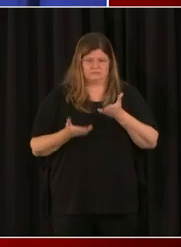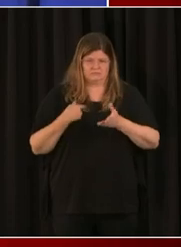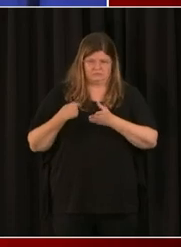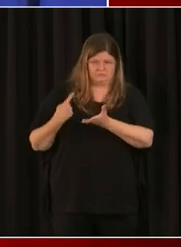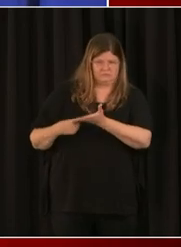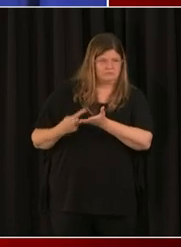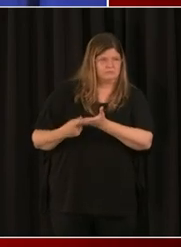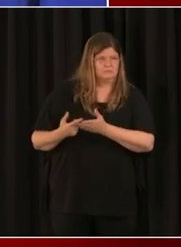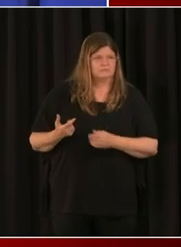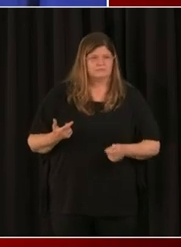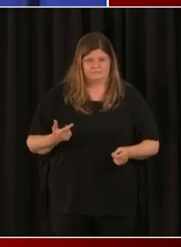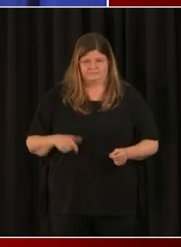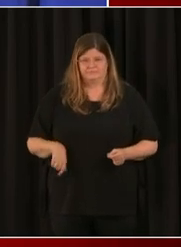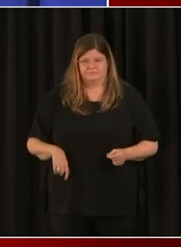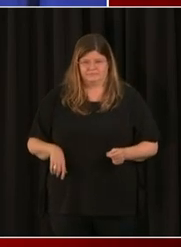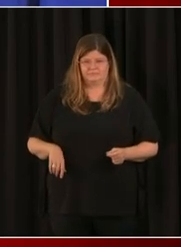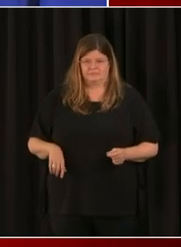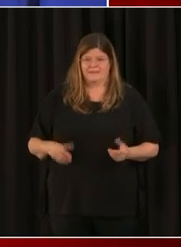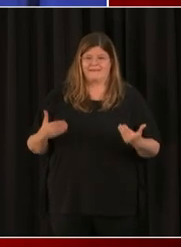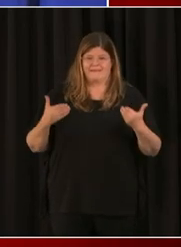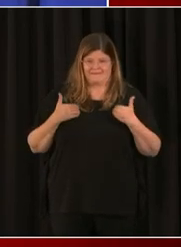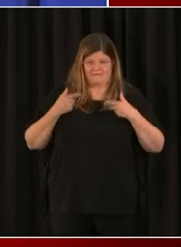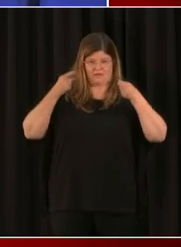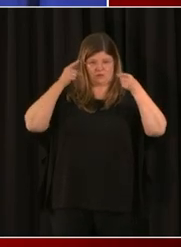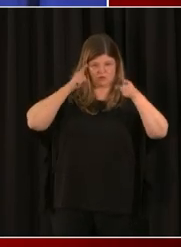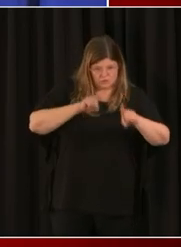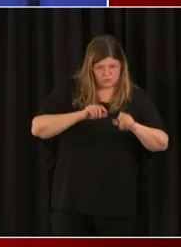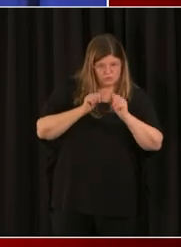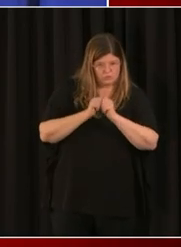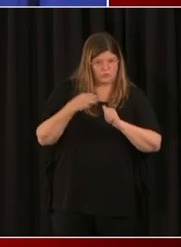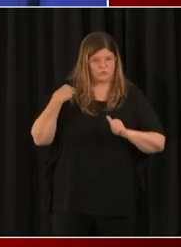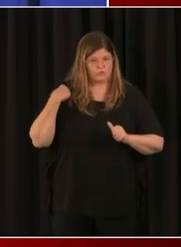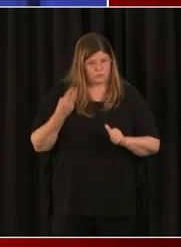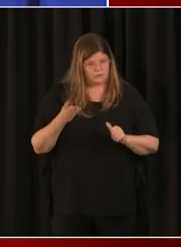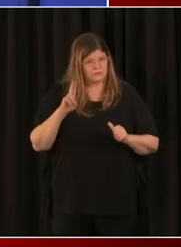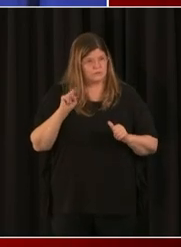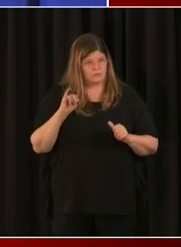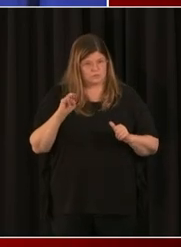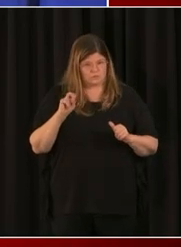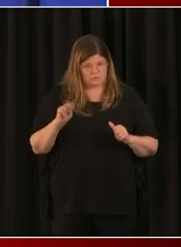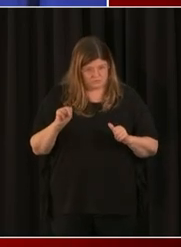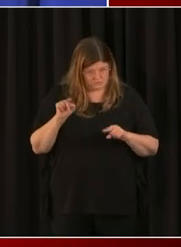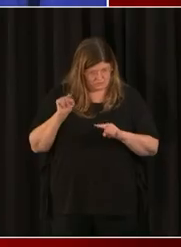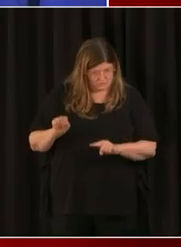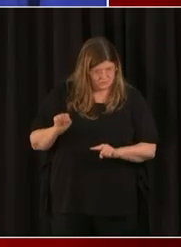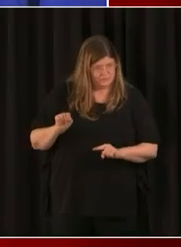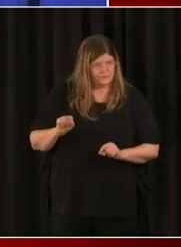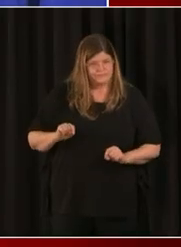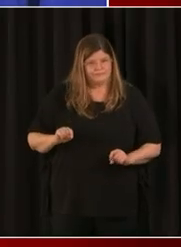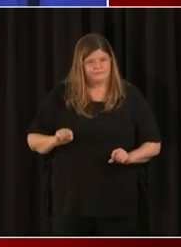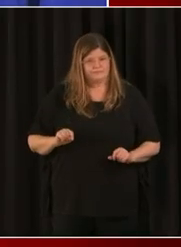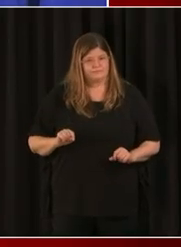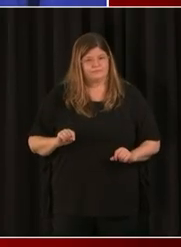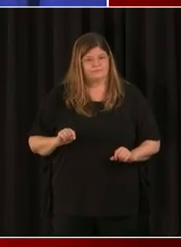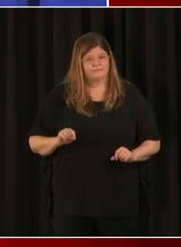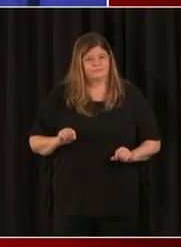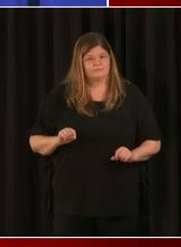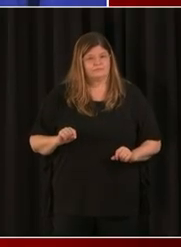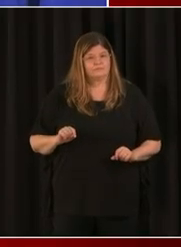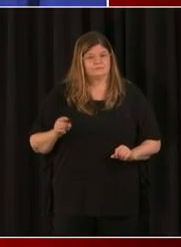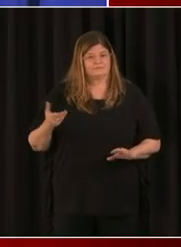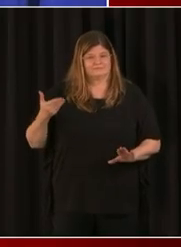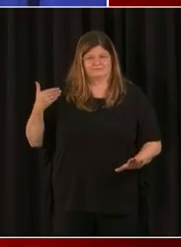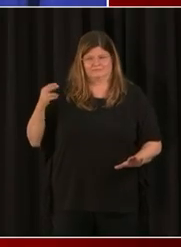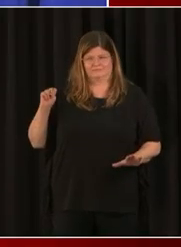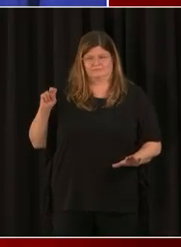met. So we have an agreement with the Washington Teachers Union. Is back on November the